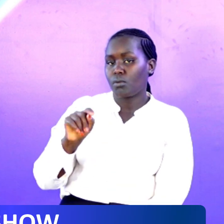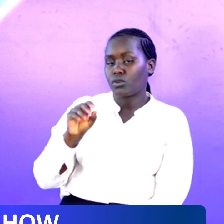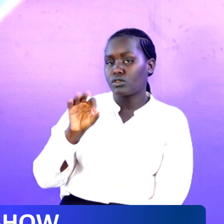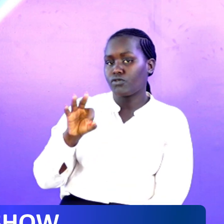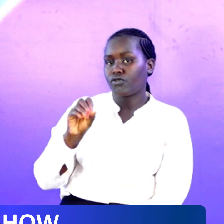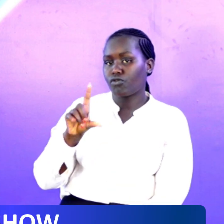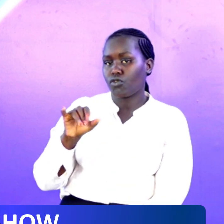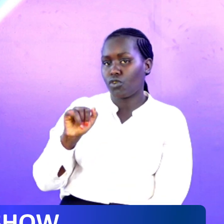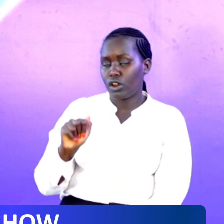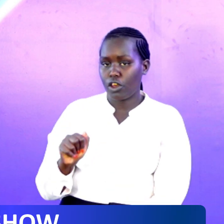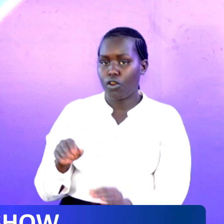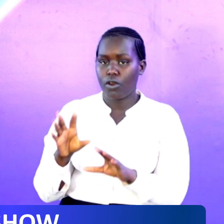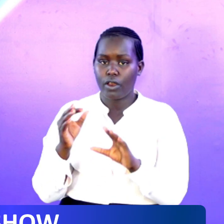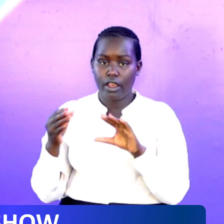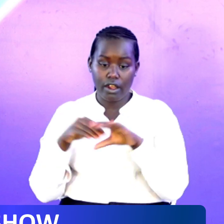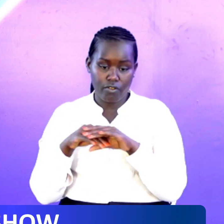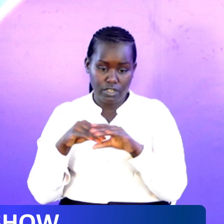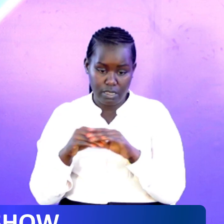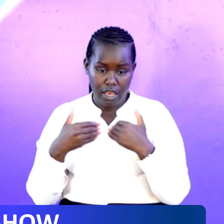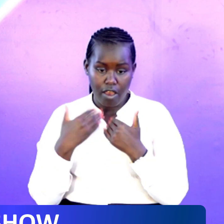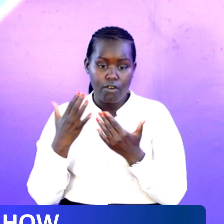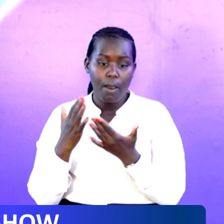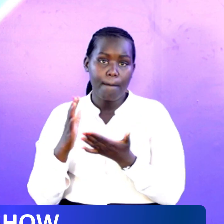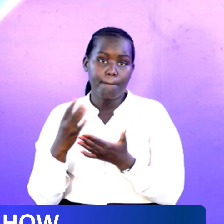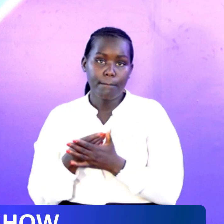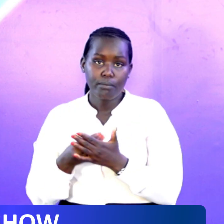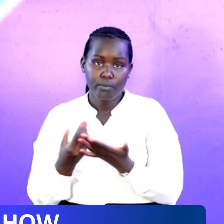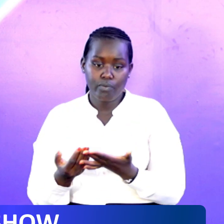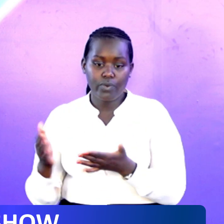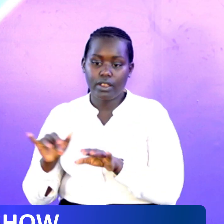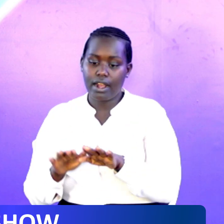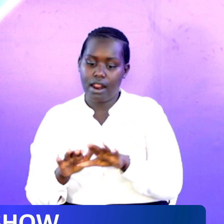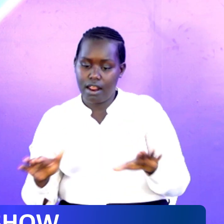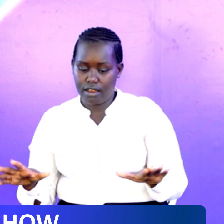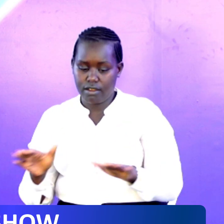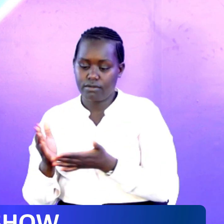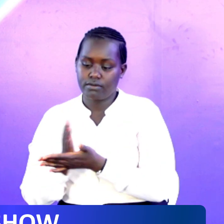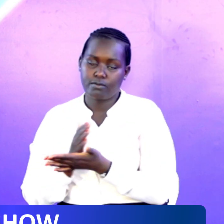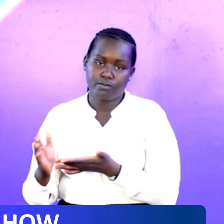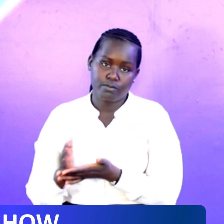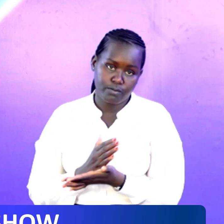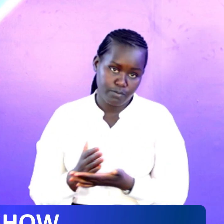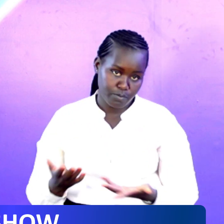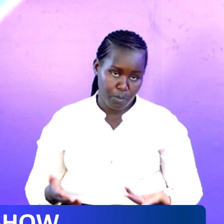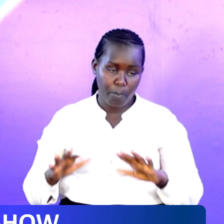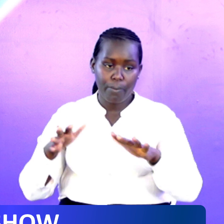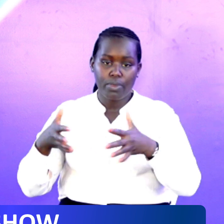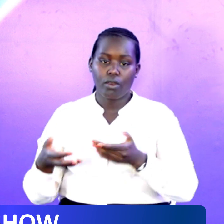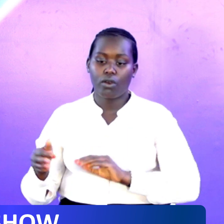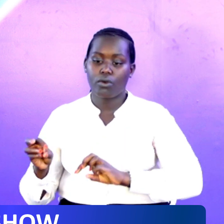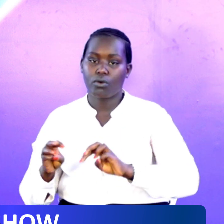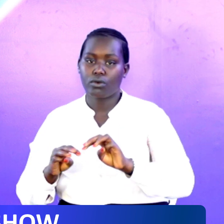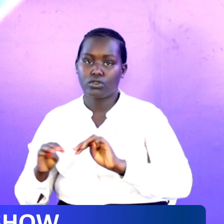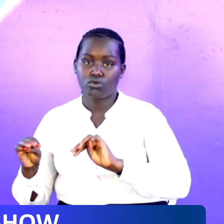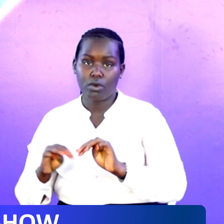Yeah. Put some money on building. Put some money on shares. Yeah. So how you are going to manage the different portfolios is what Diversify makes